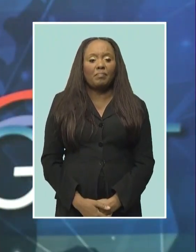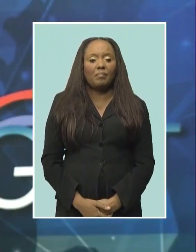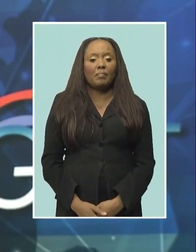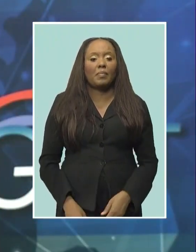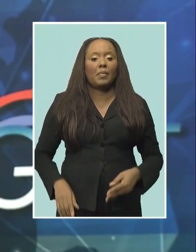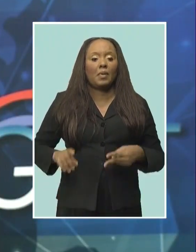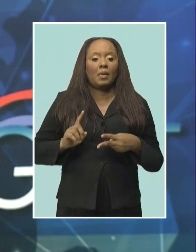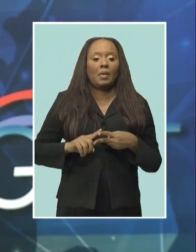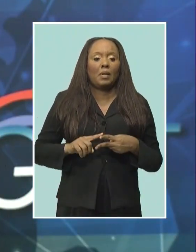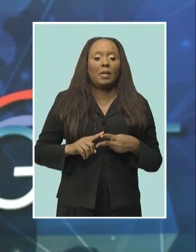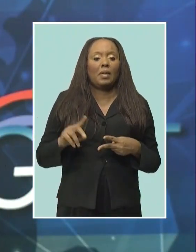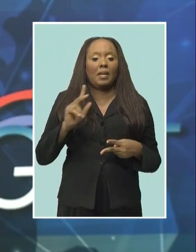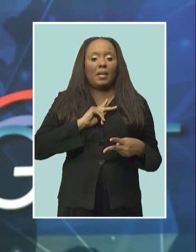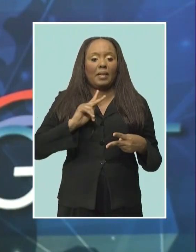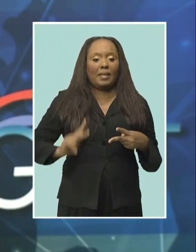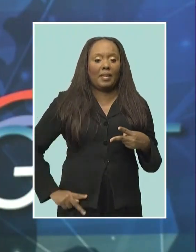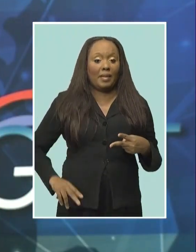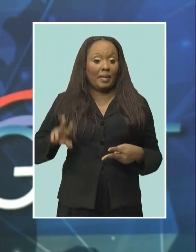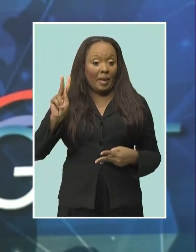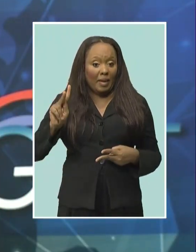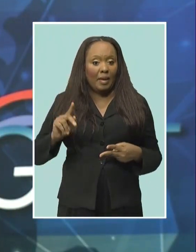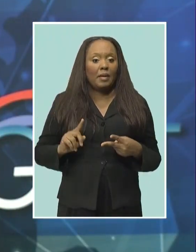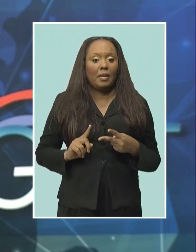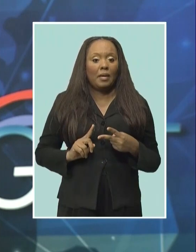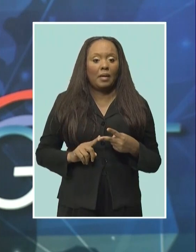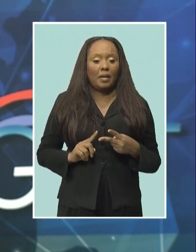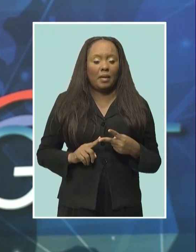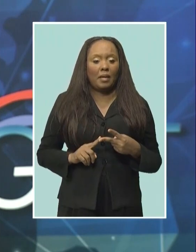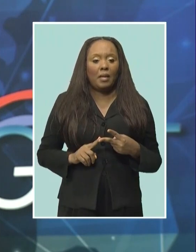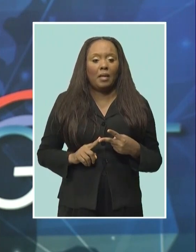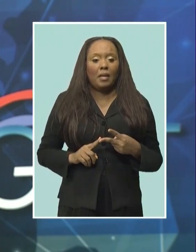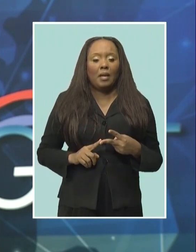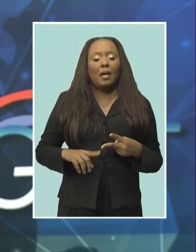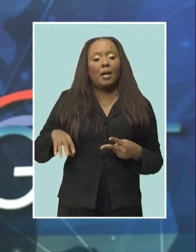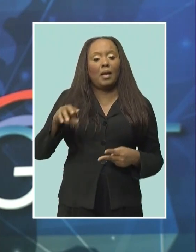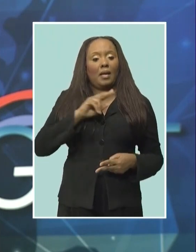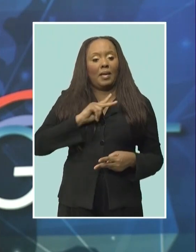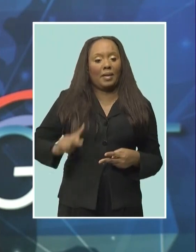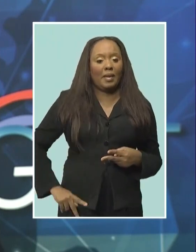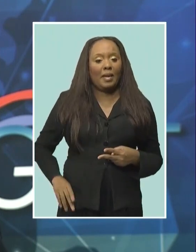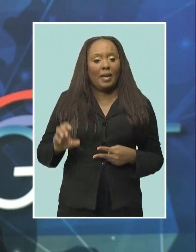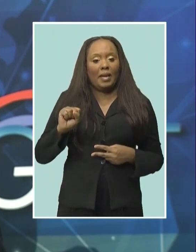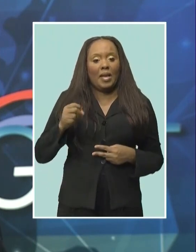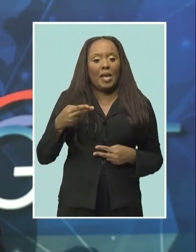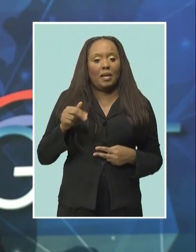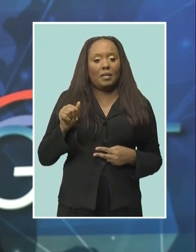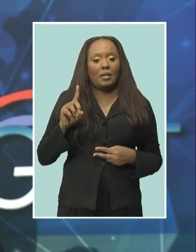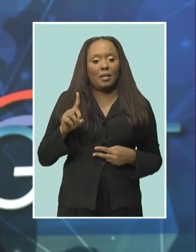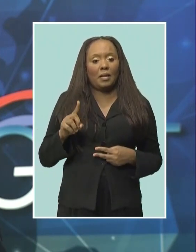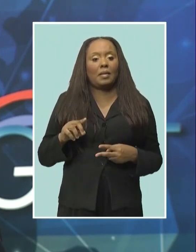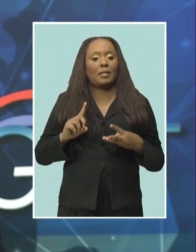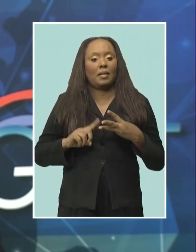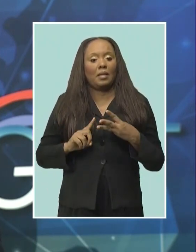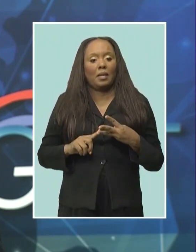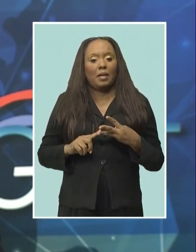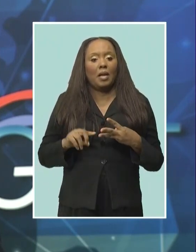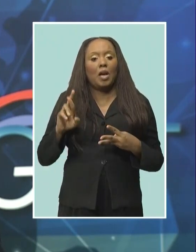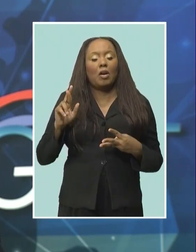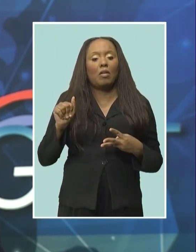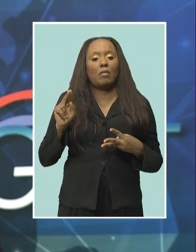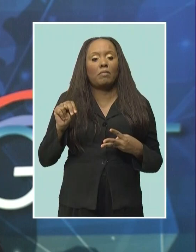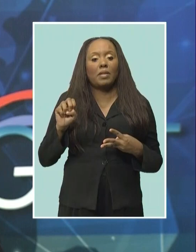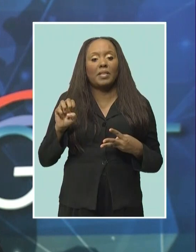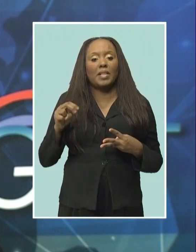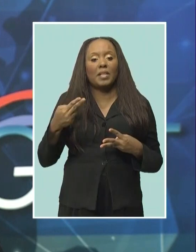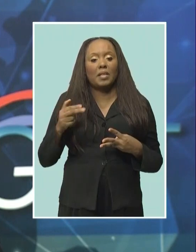Semi-finalists Kadarius King K. Allen, Rashad King Chad Applewhite and Renisha Stewart shared insight into their songs